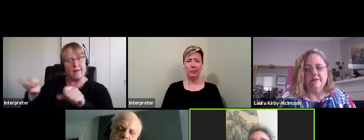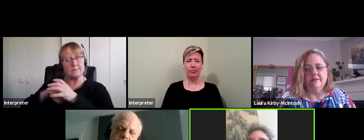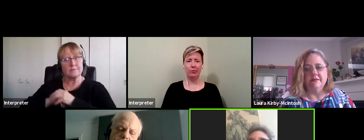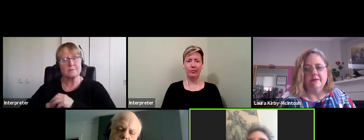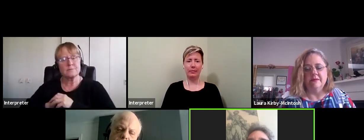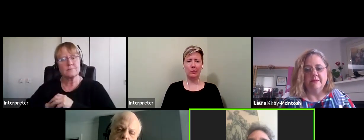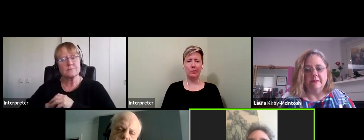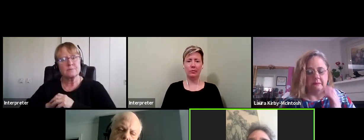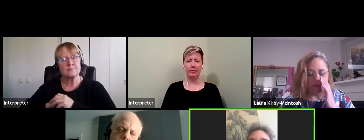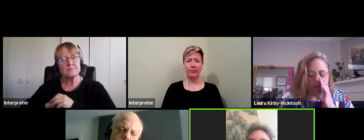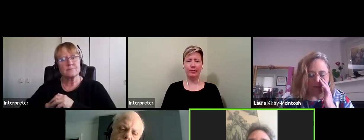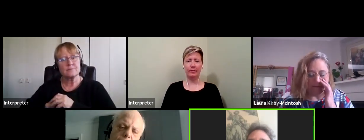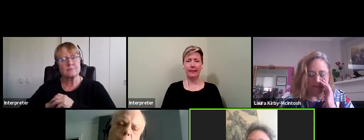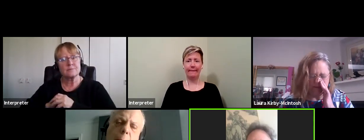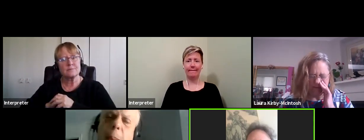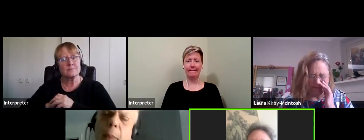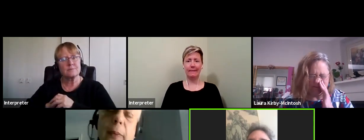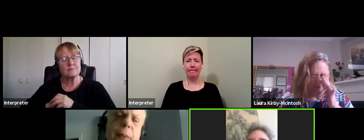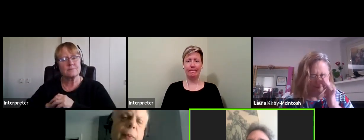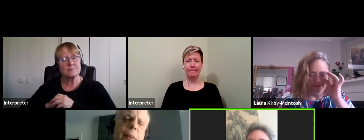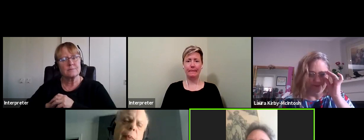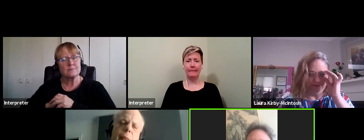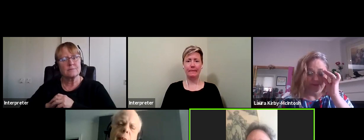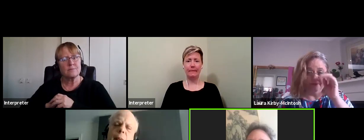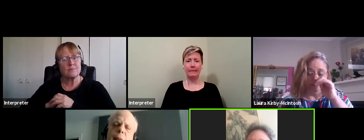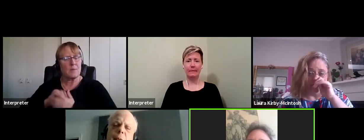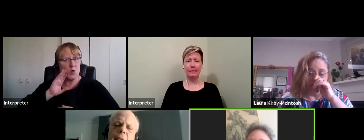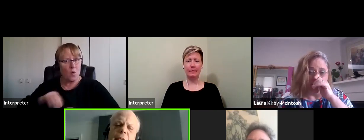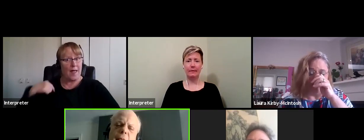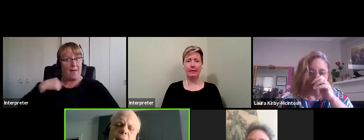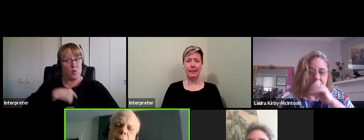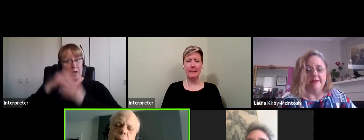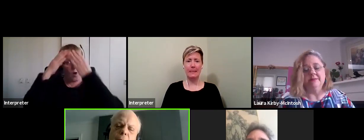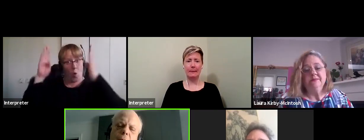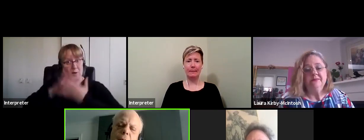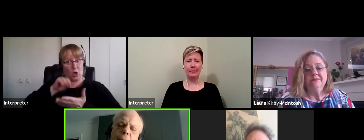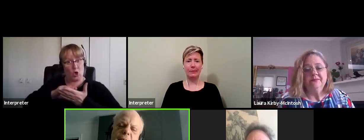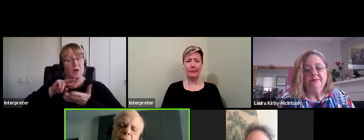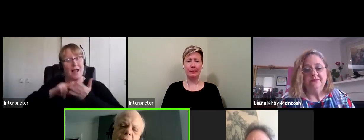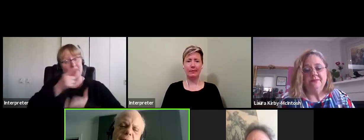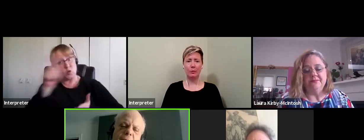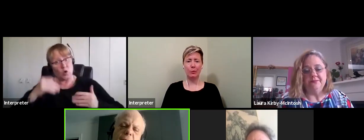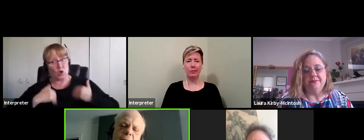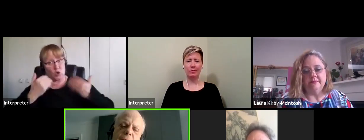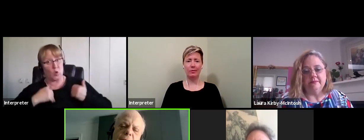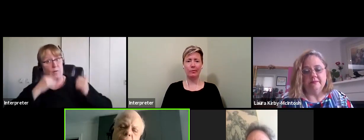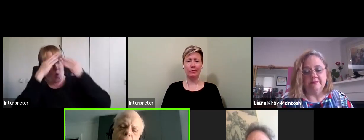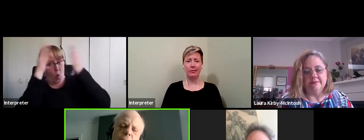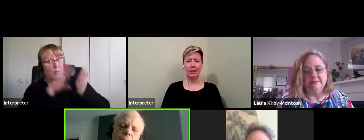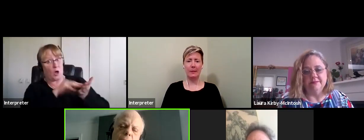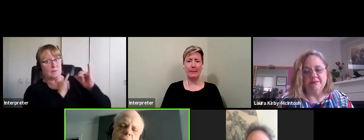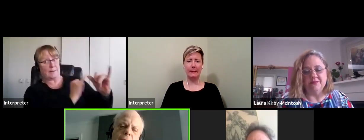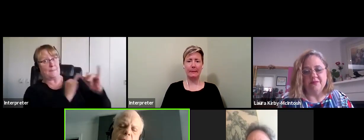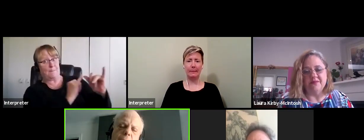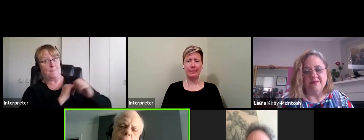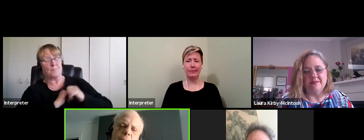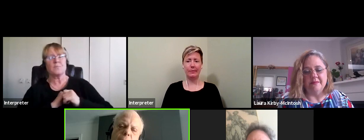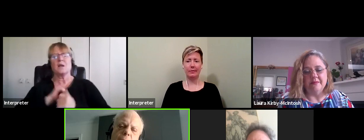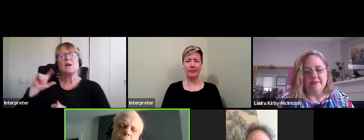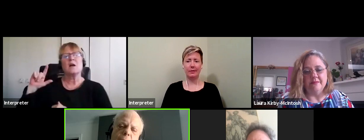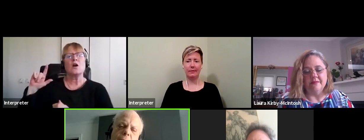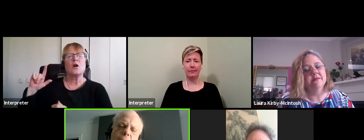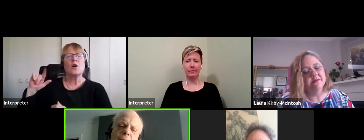about what we could do, but in doing that, young people learn as well. Listen, those are all fantastic ideas. Laura, just as you